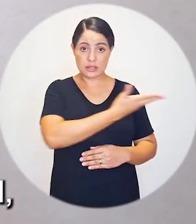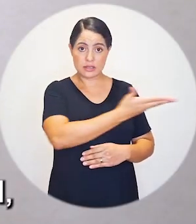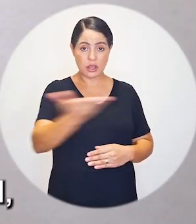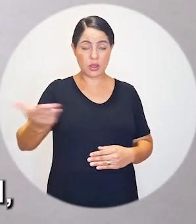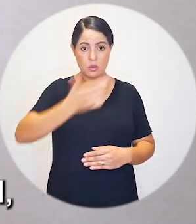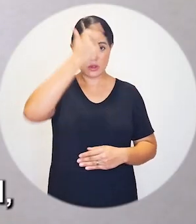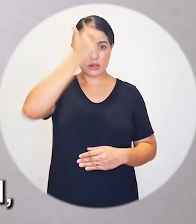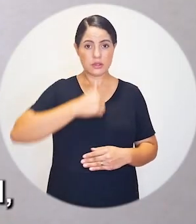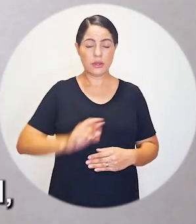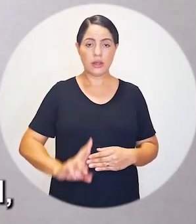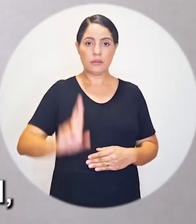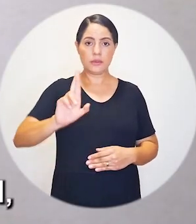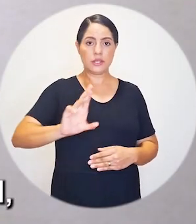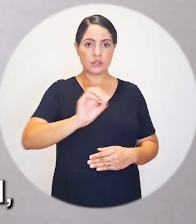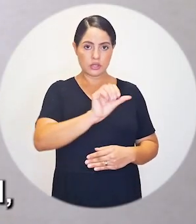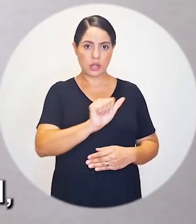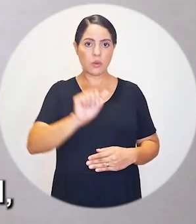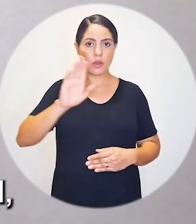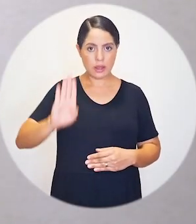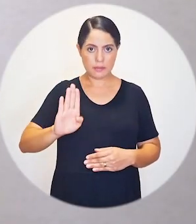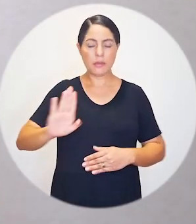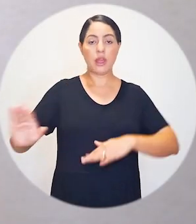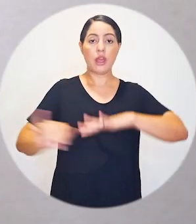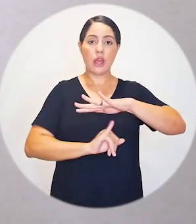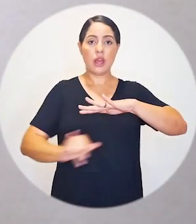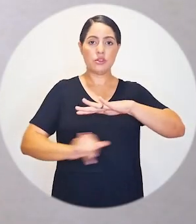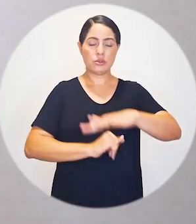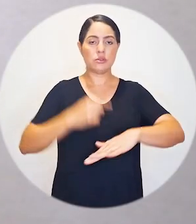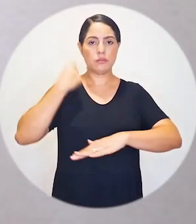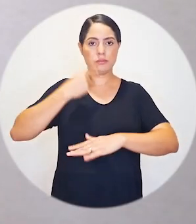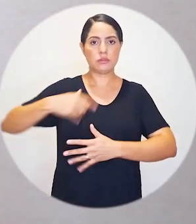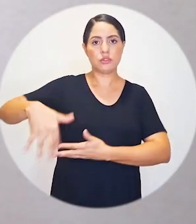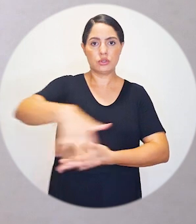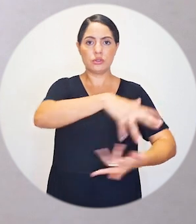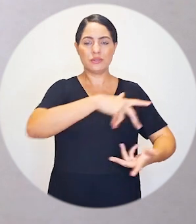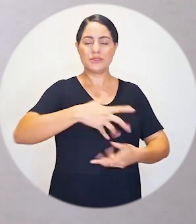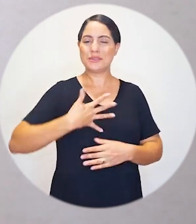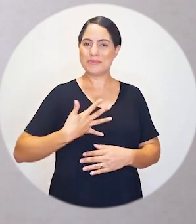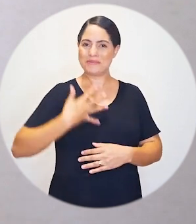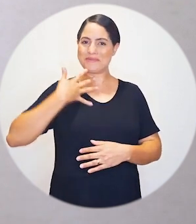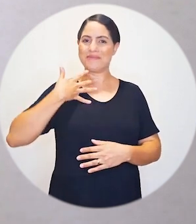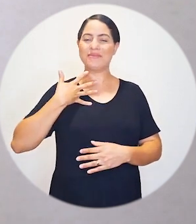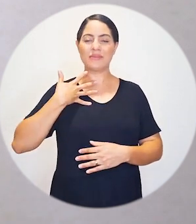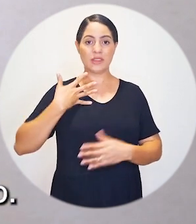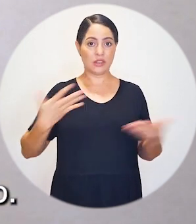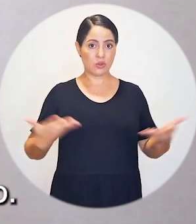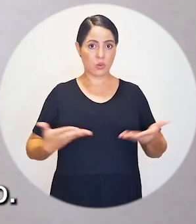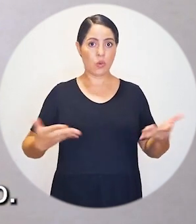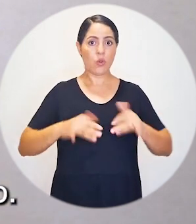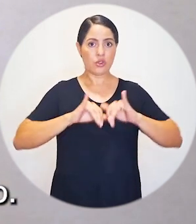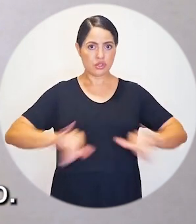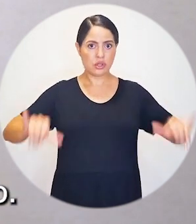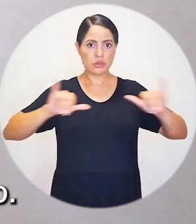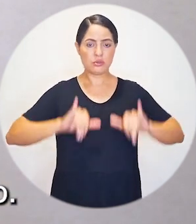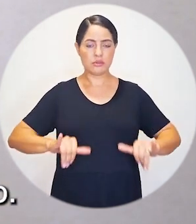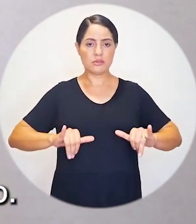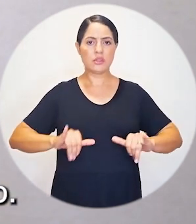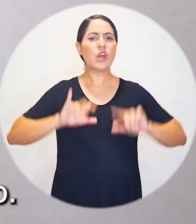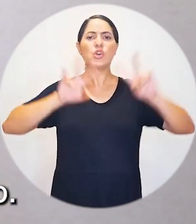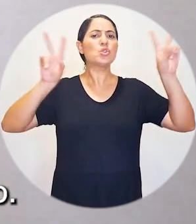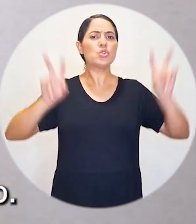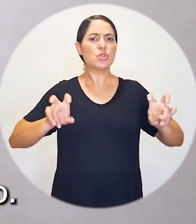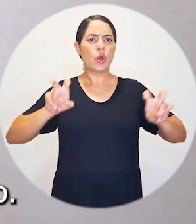gentlemen, as a representative of the Brazilian Bar Association, I am deeply honored to contribute to this important discussion on the promotion of